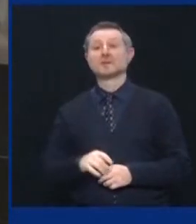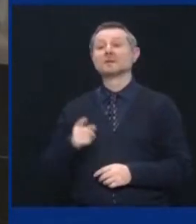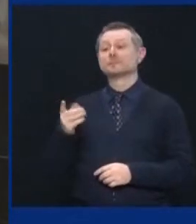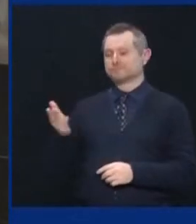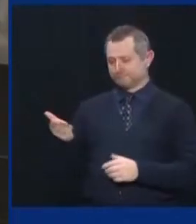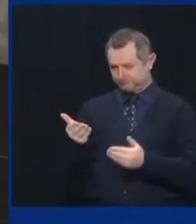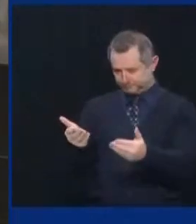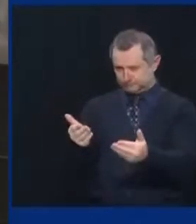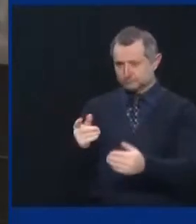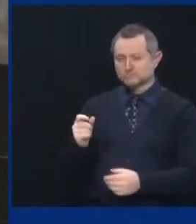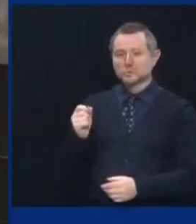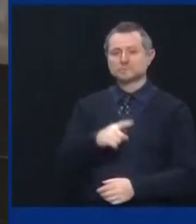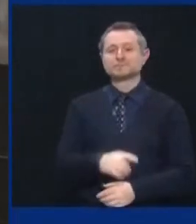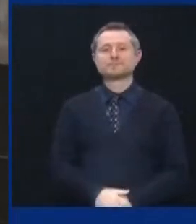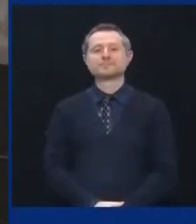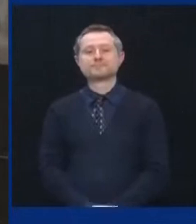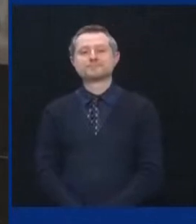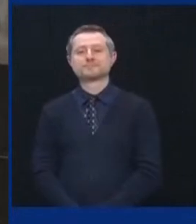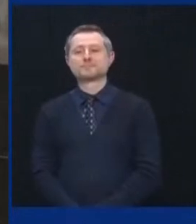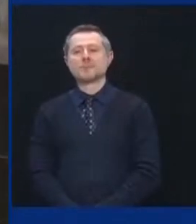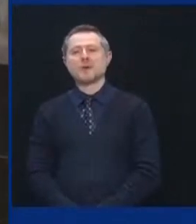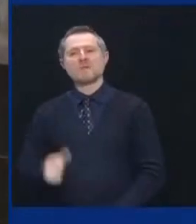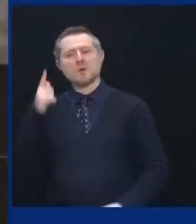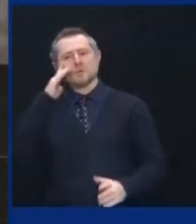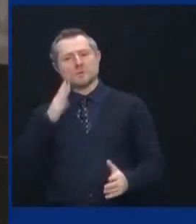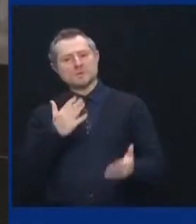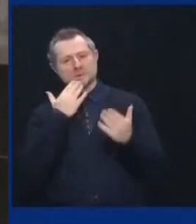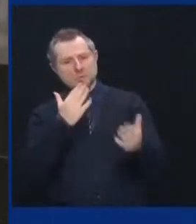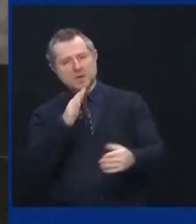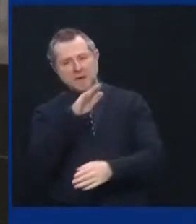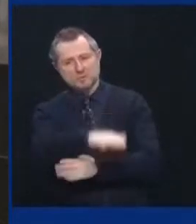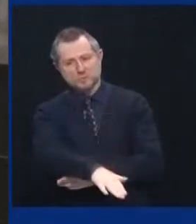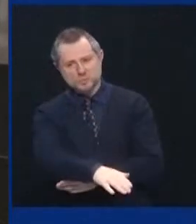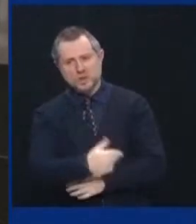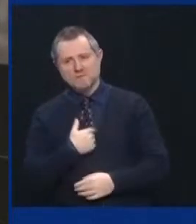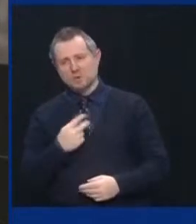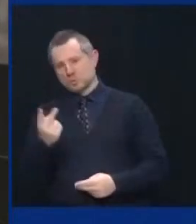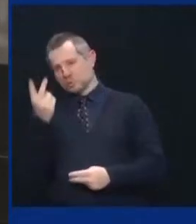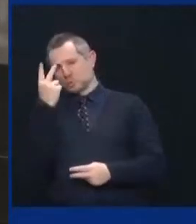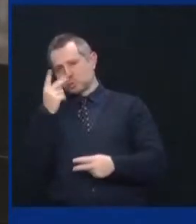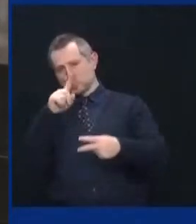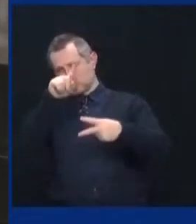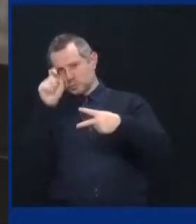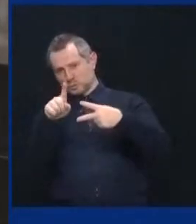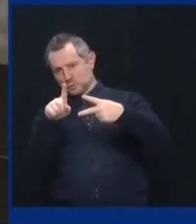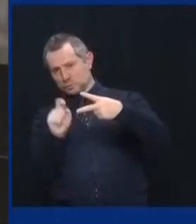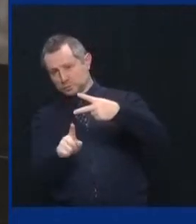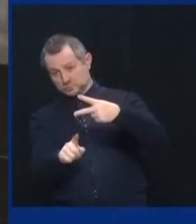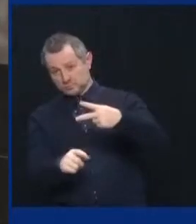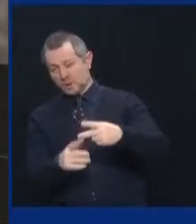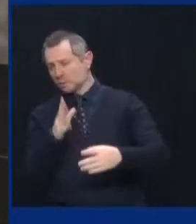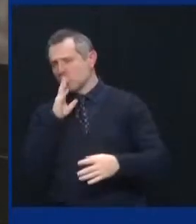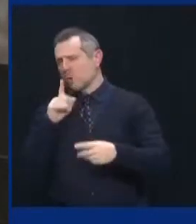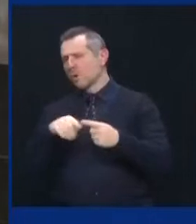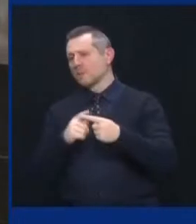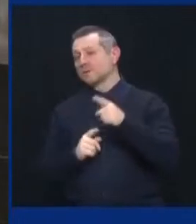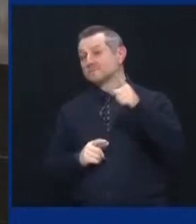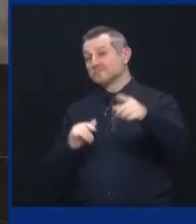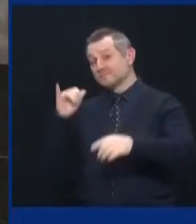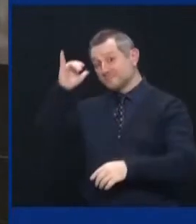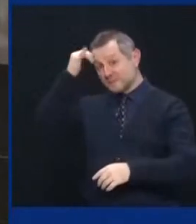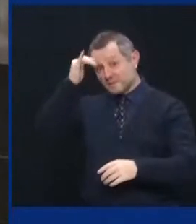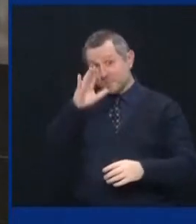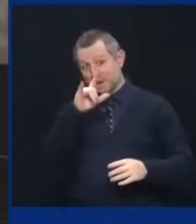microphone. Governor, good afternoon. Two questions for you. You talked about the Buffalo Bills plan being